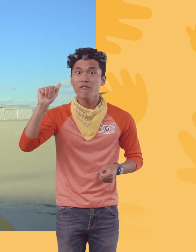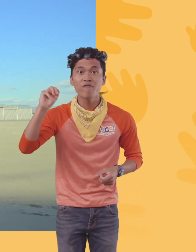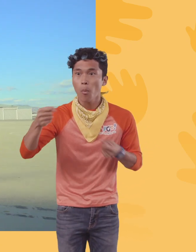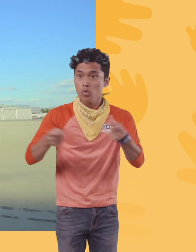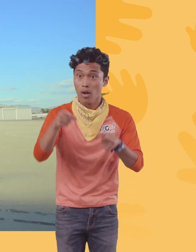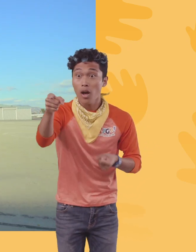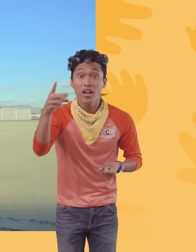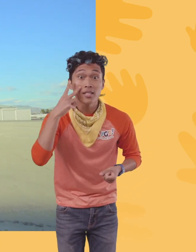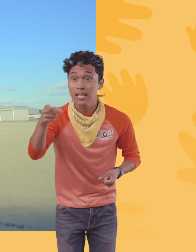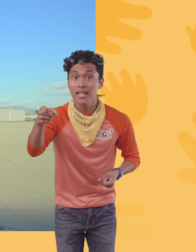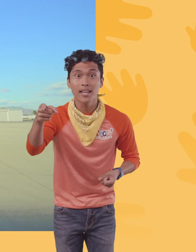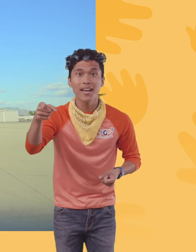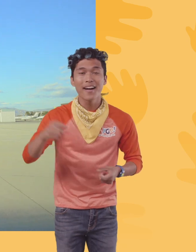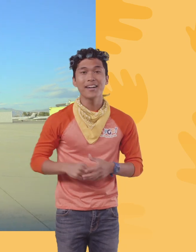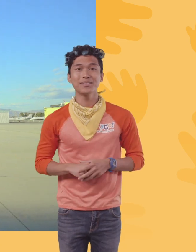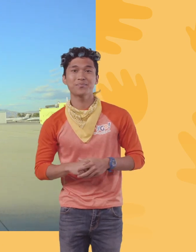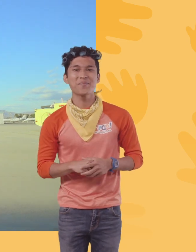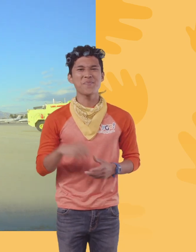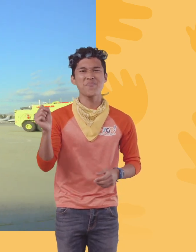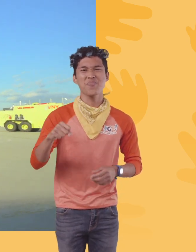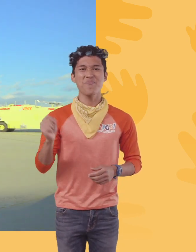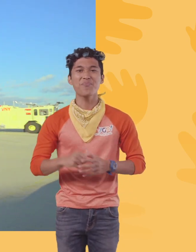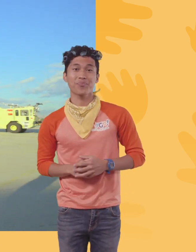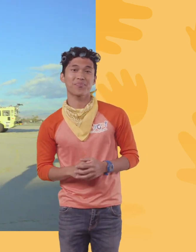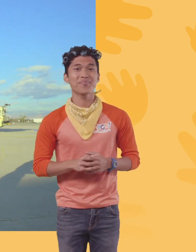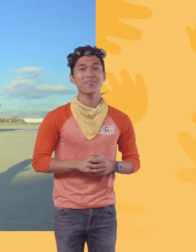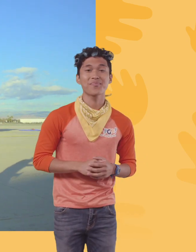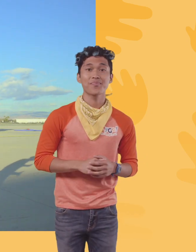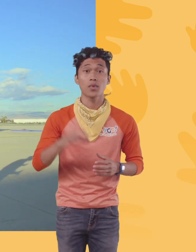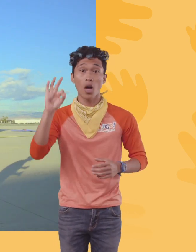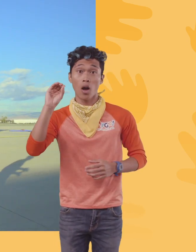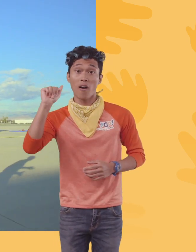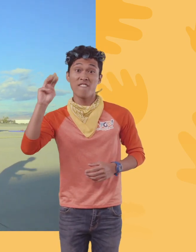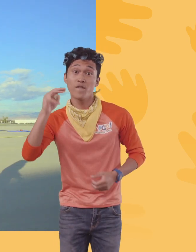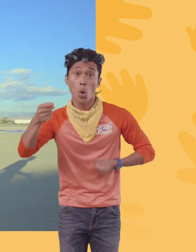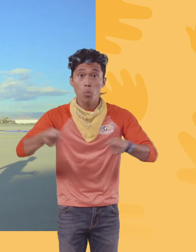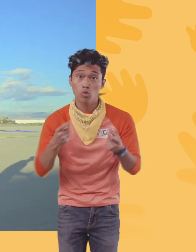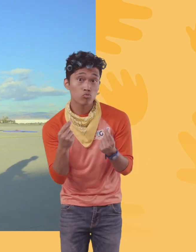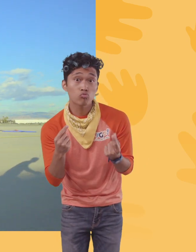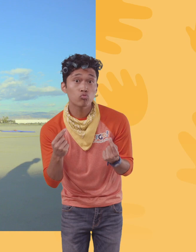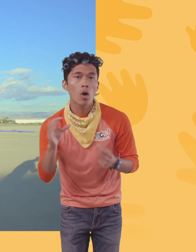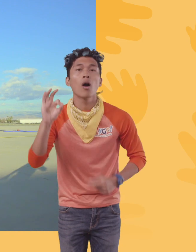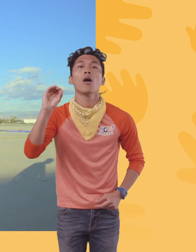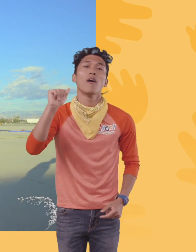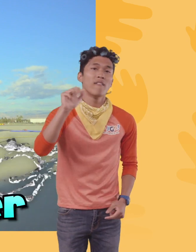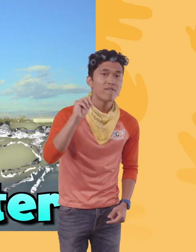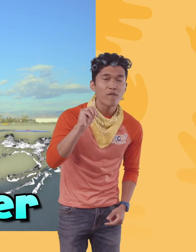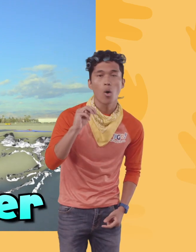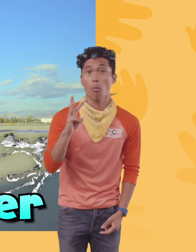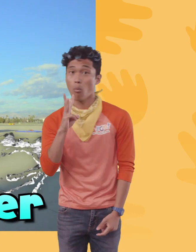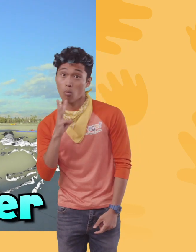over there. Do you see it? Yeah. Okay, so what foam trucks do are they spray foam